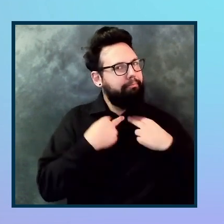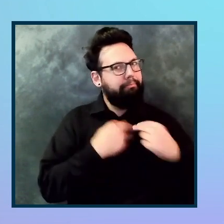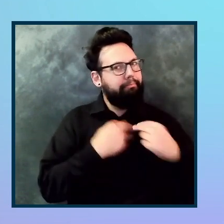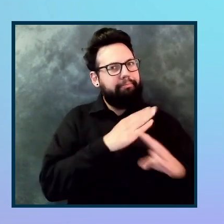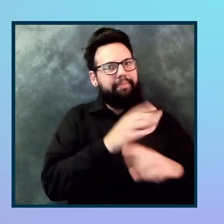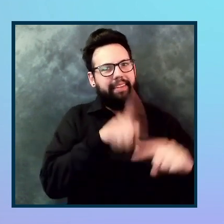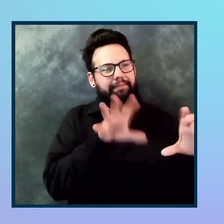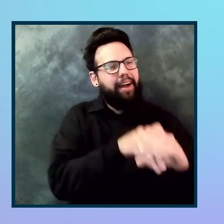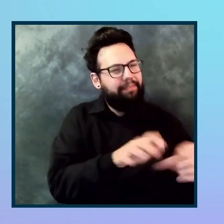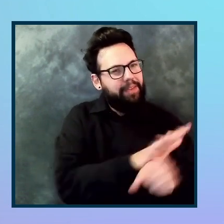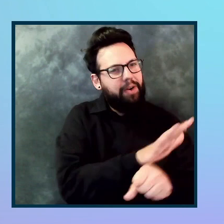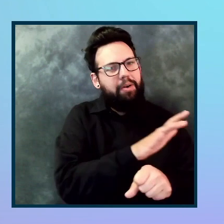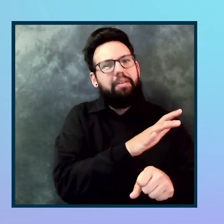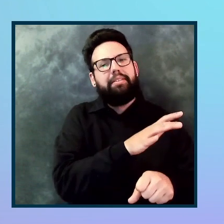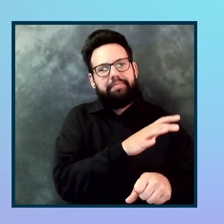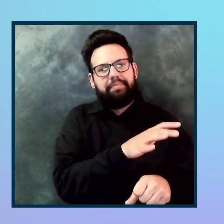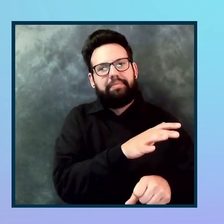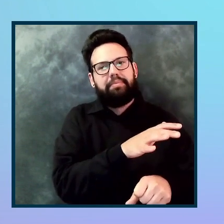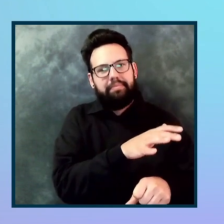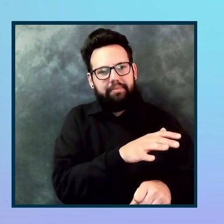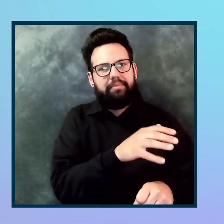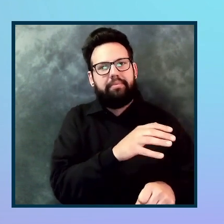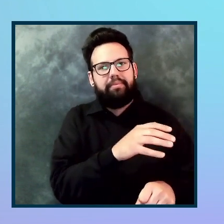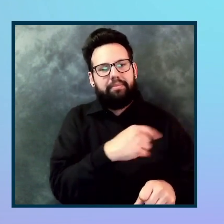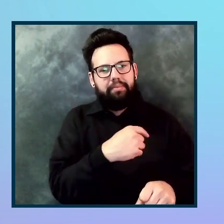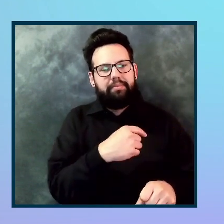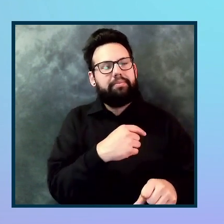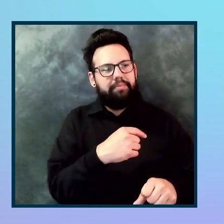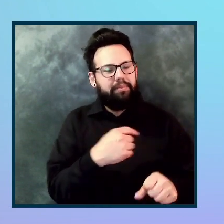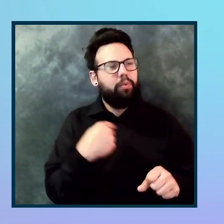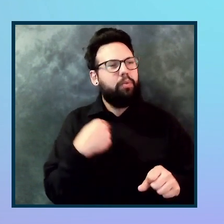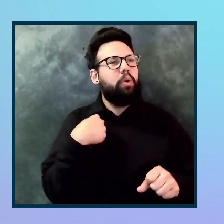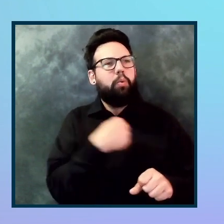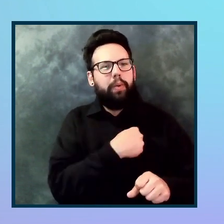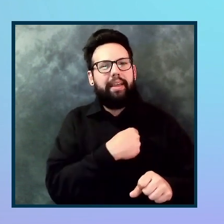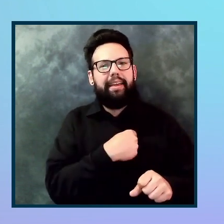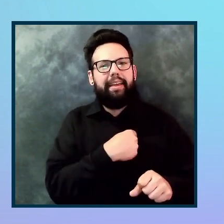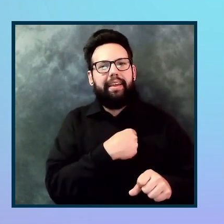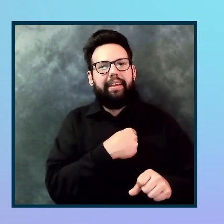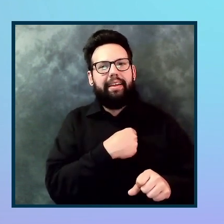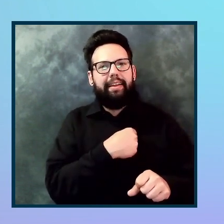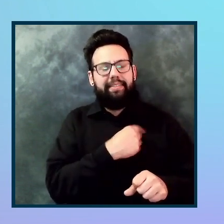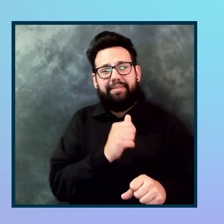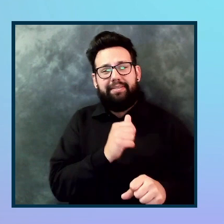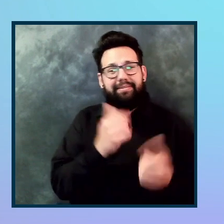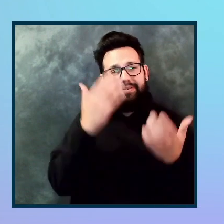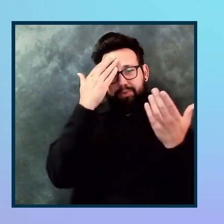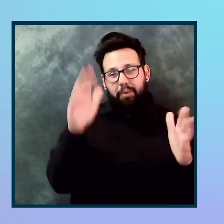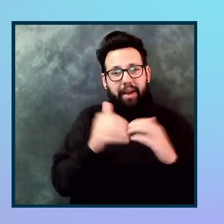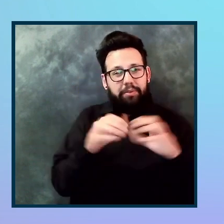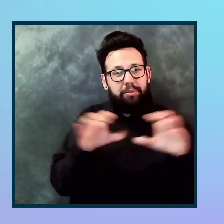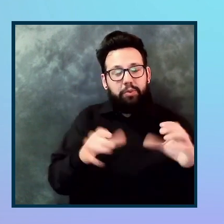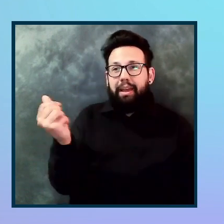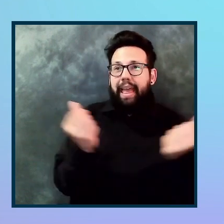some really low-hanging, I say low-hanging fruit, but we don't actually know how to do everything correctly at the moment. It's going to be